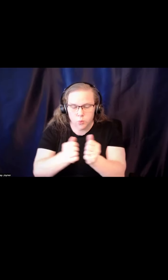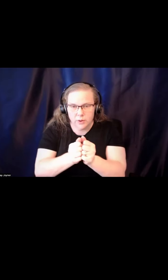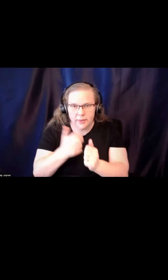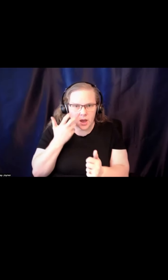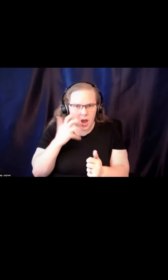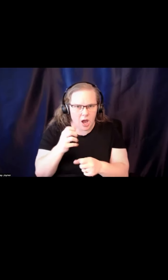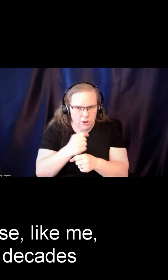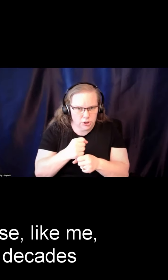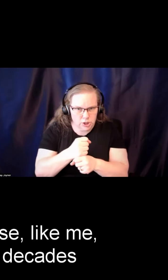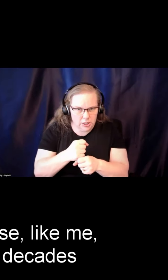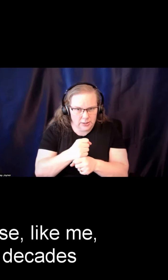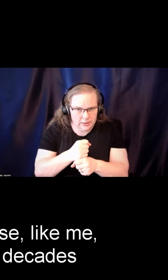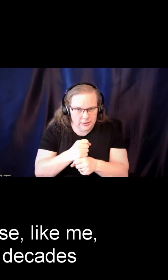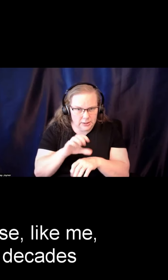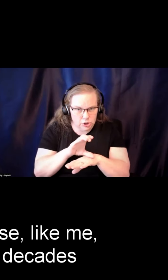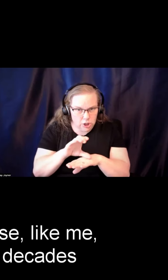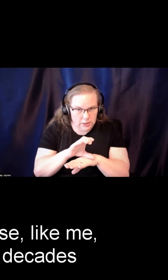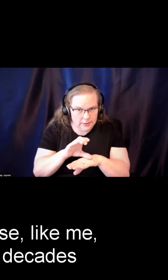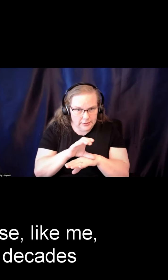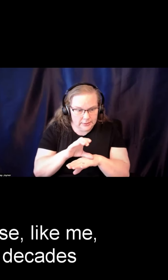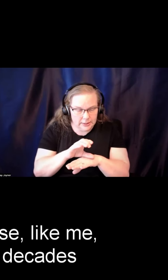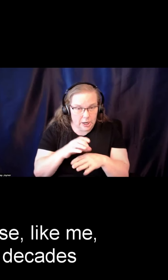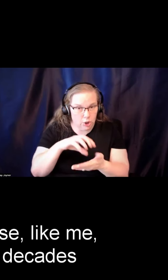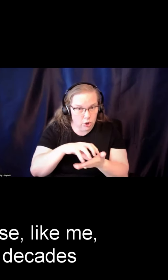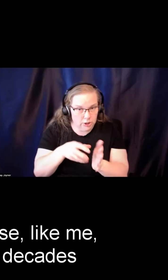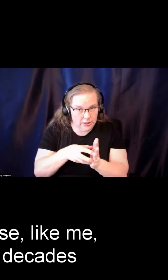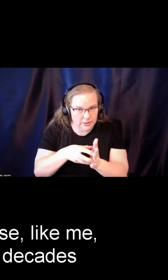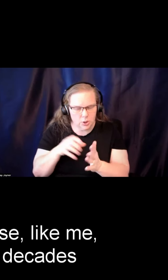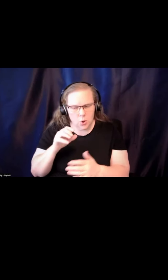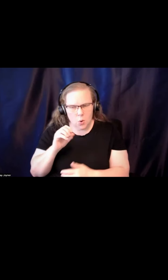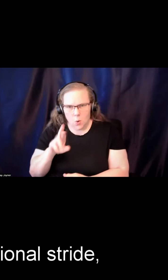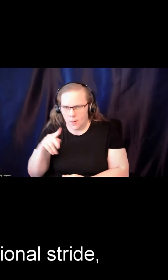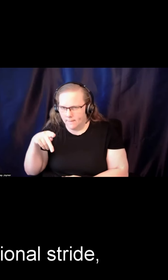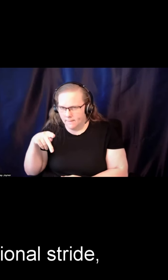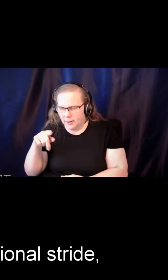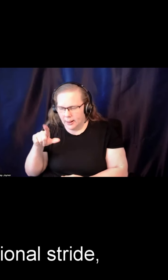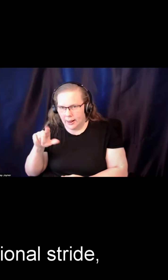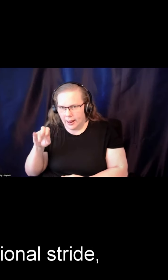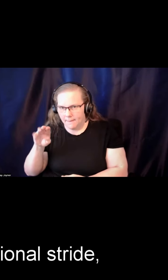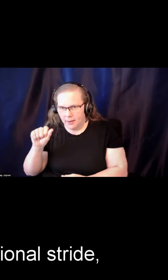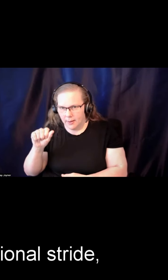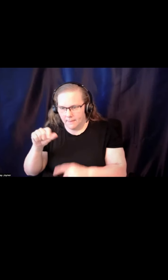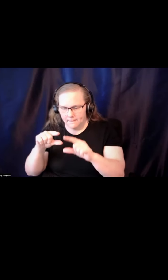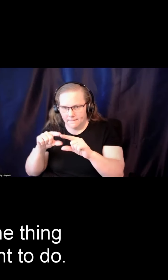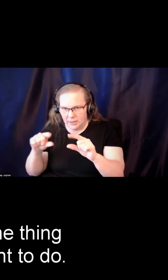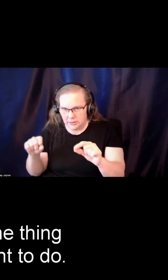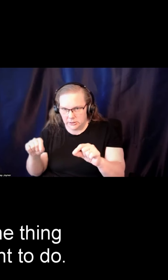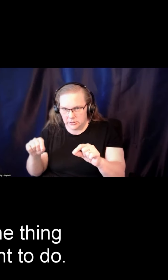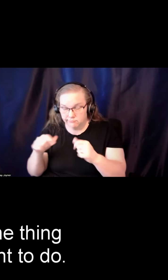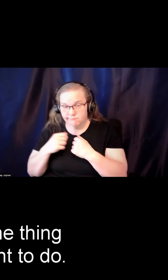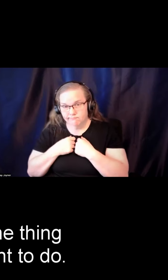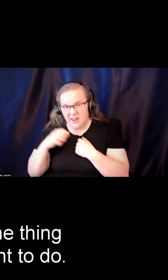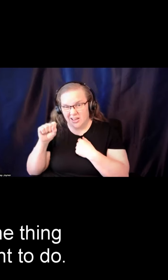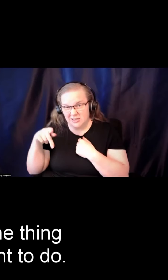Spam. I love Ted because, like me, he took a few decades to hit his professional stride, to